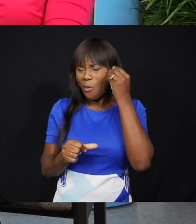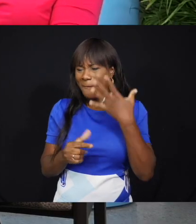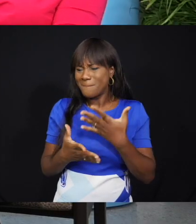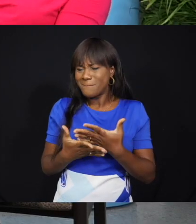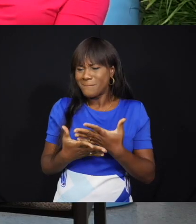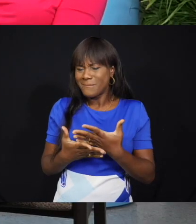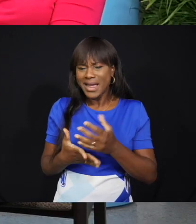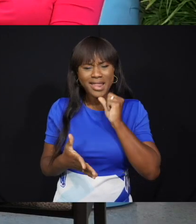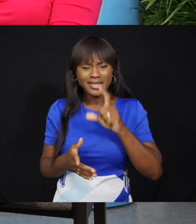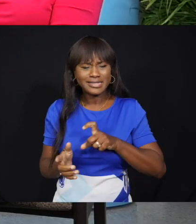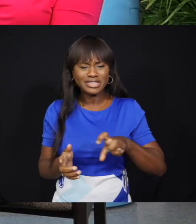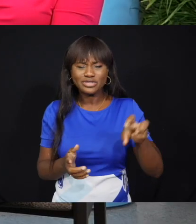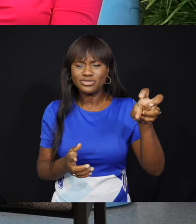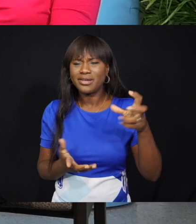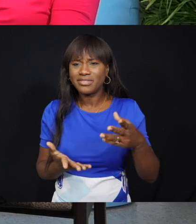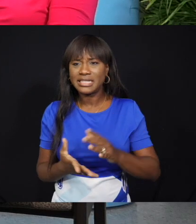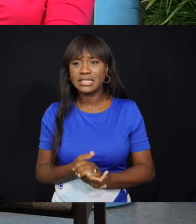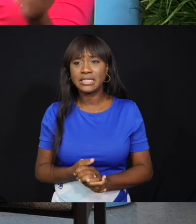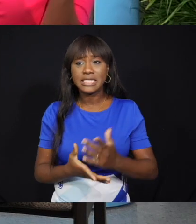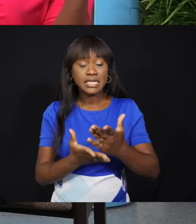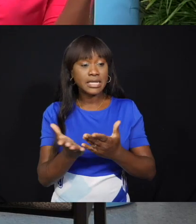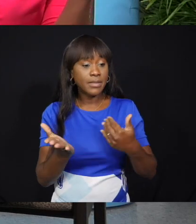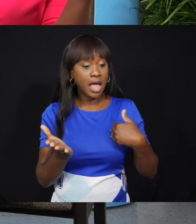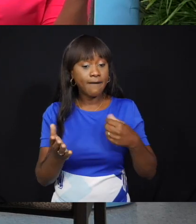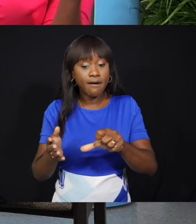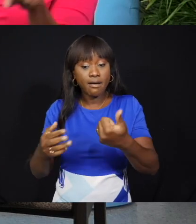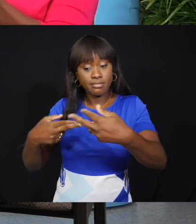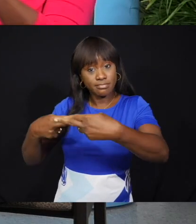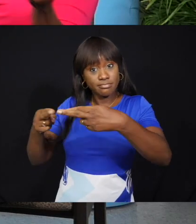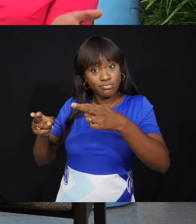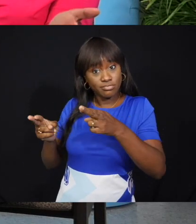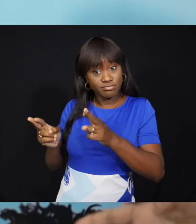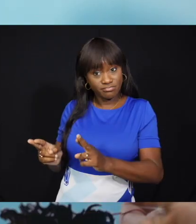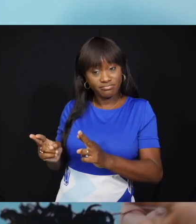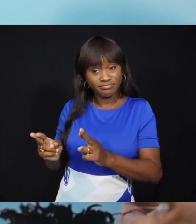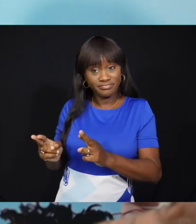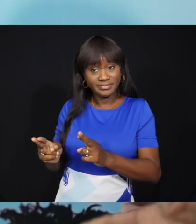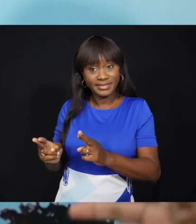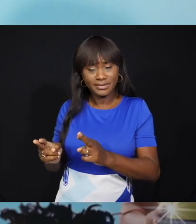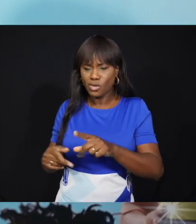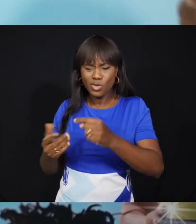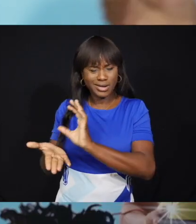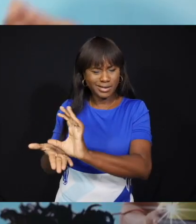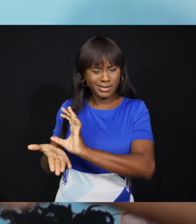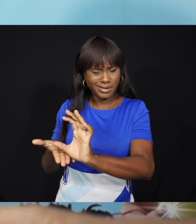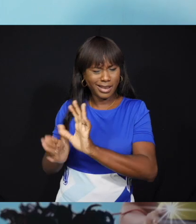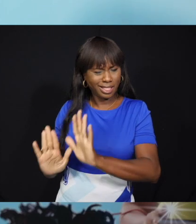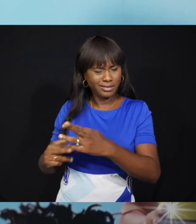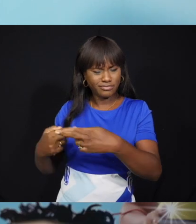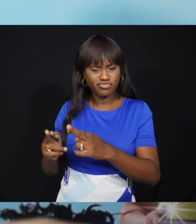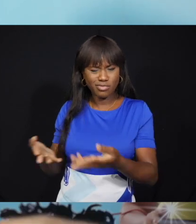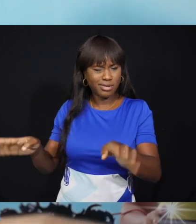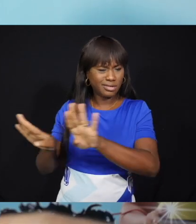know. And I no longer call it the bedroom because it's converted. And this is another thing I am